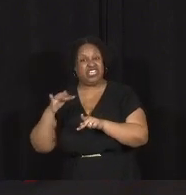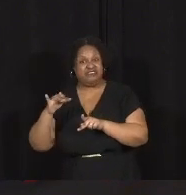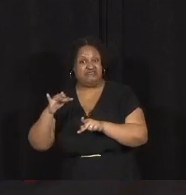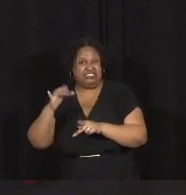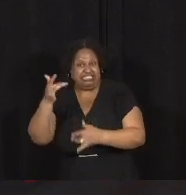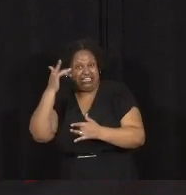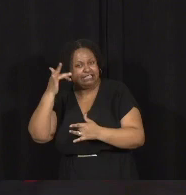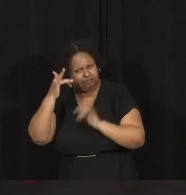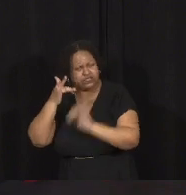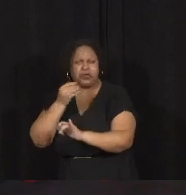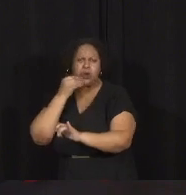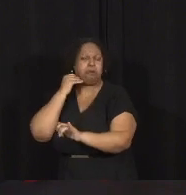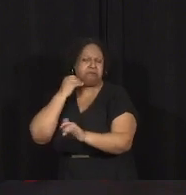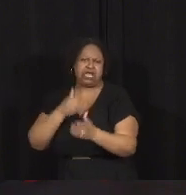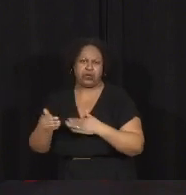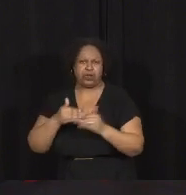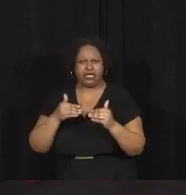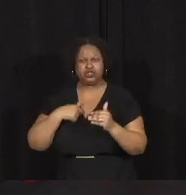But there are differences,